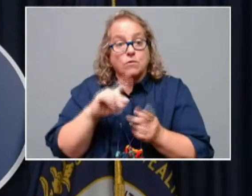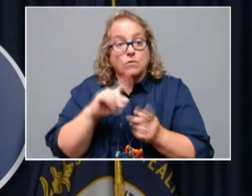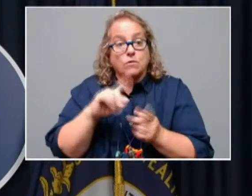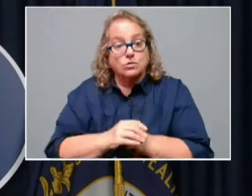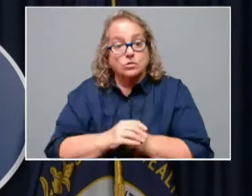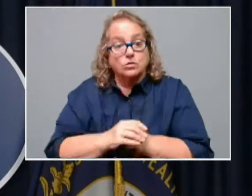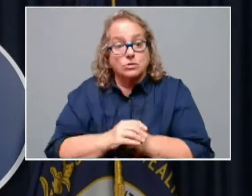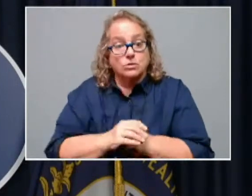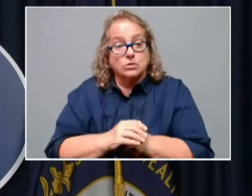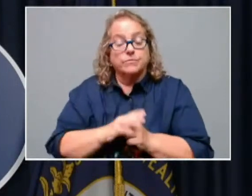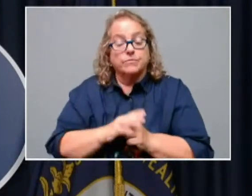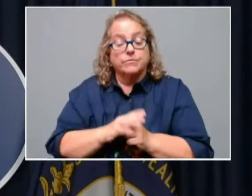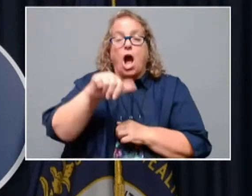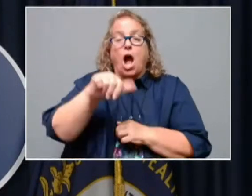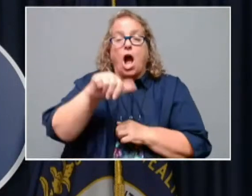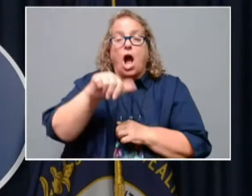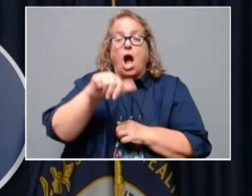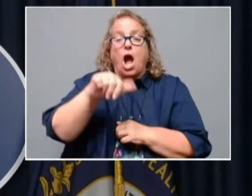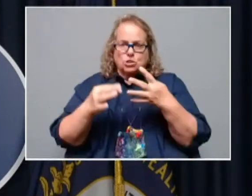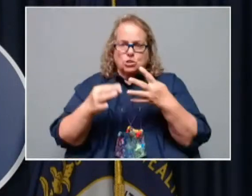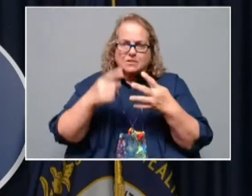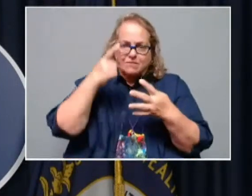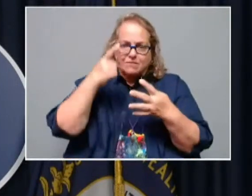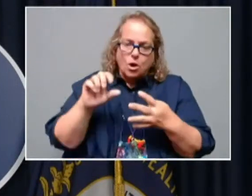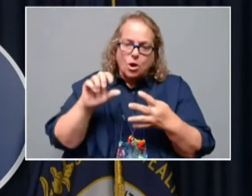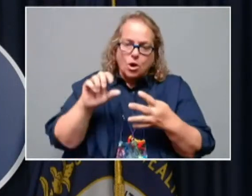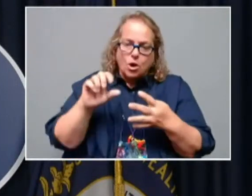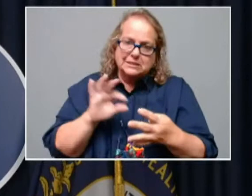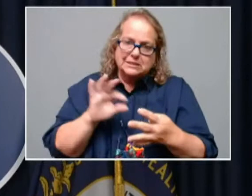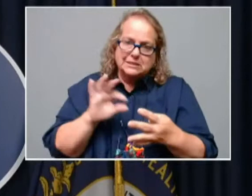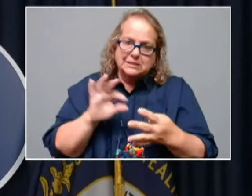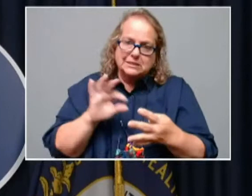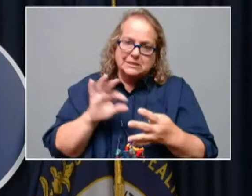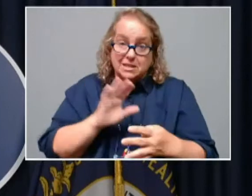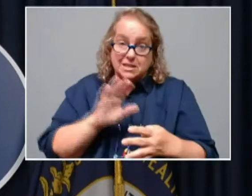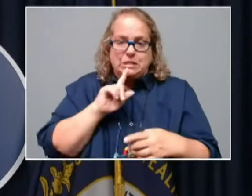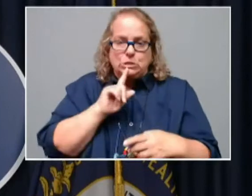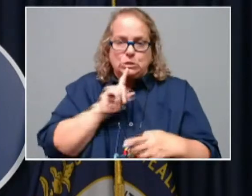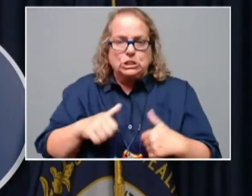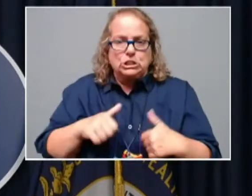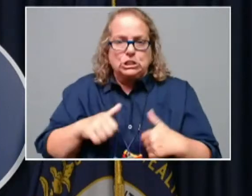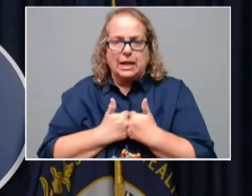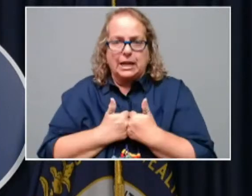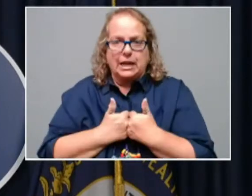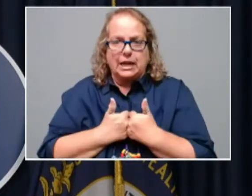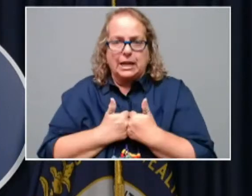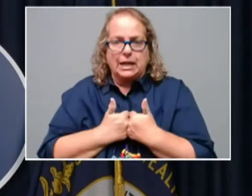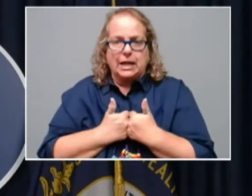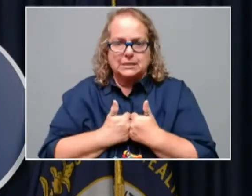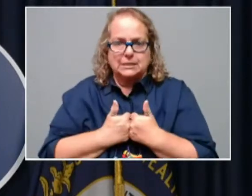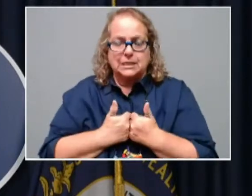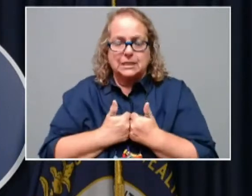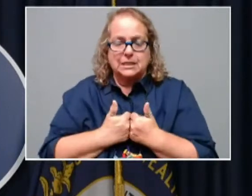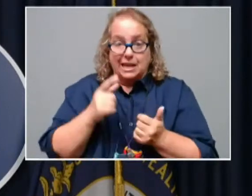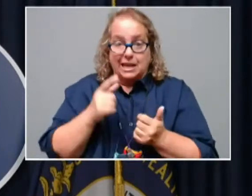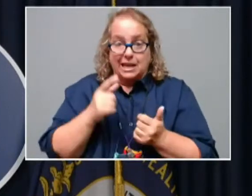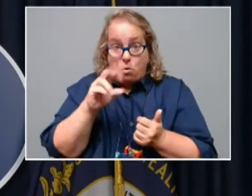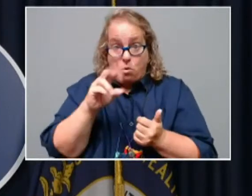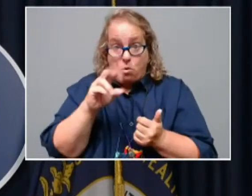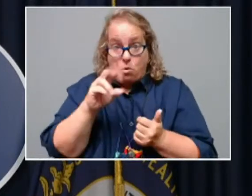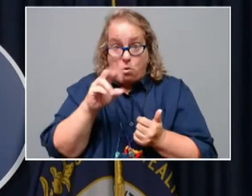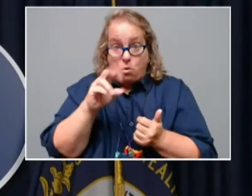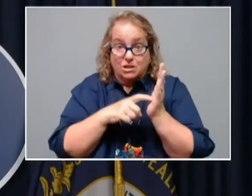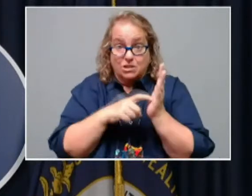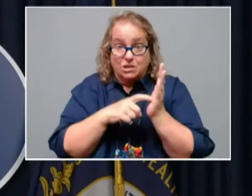Oh, other options for staffing. This is a real challenge. Certainly, it was recognition of doctors